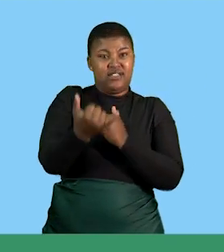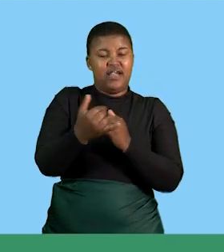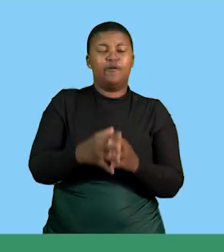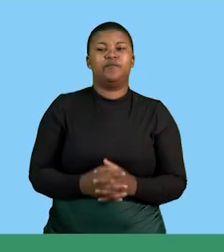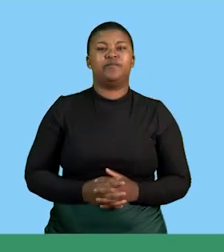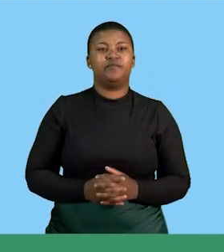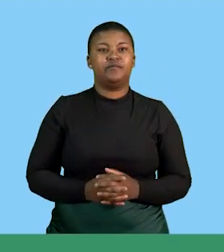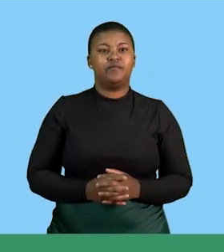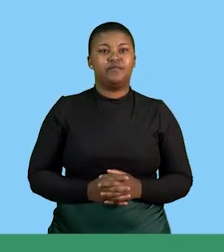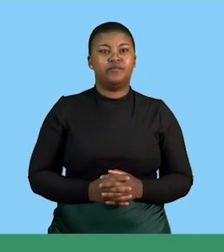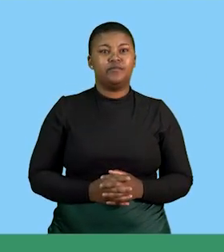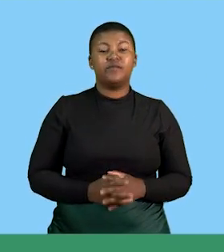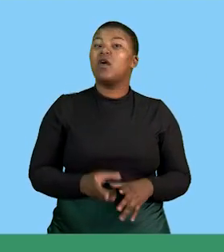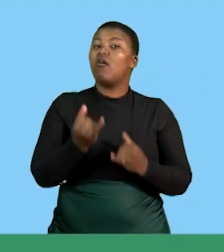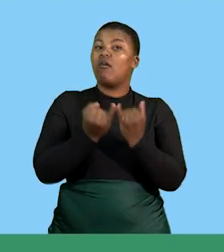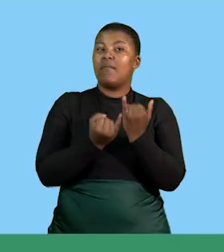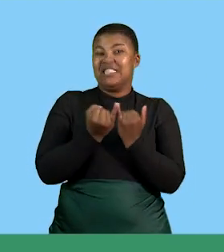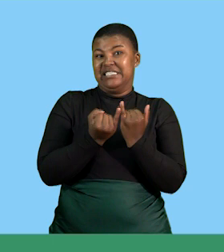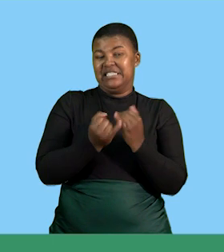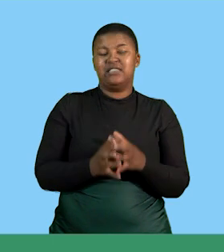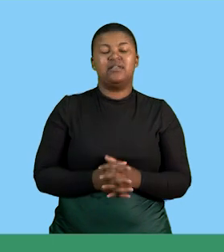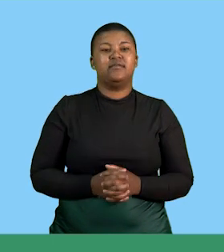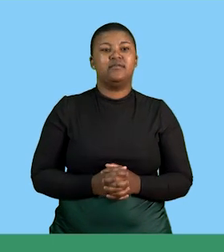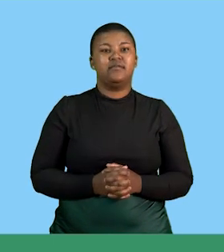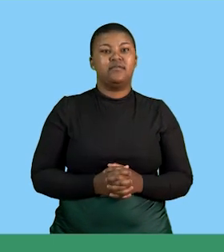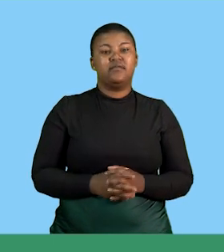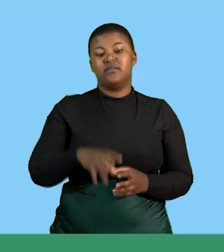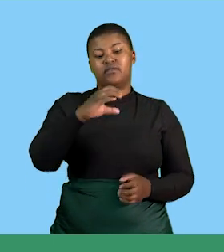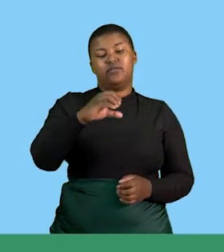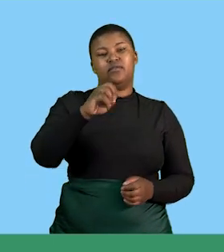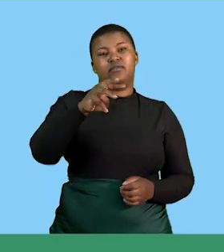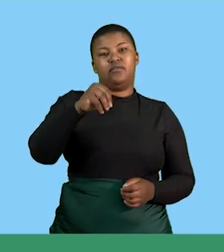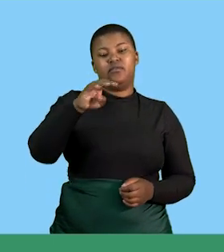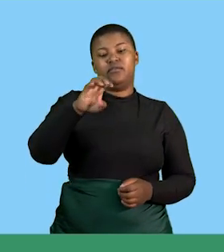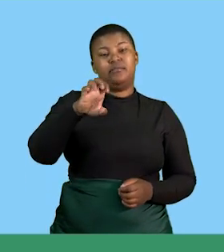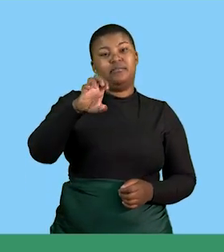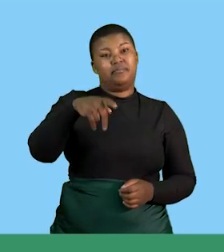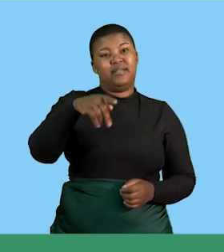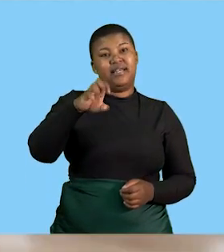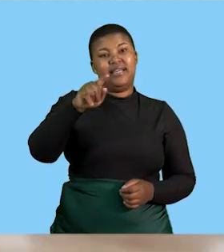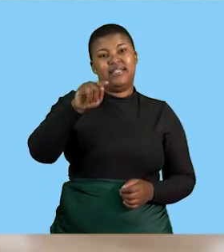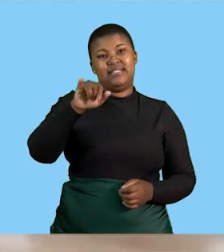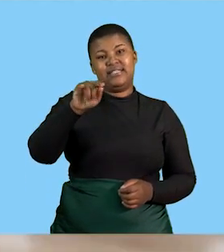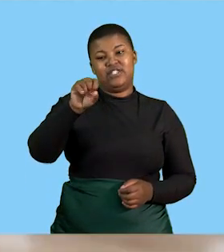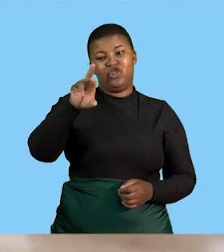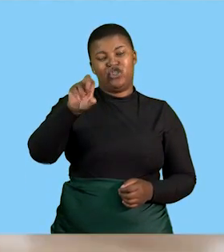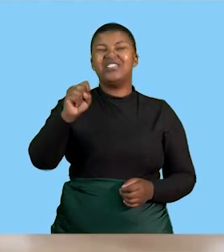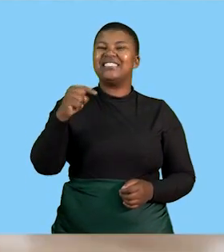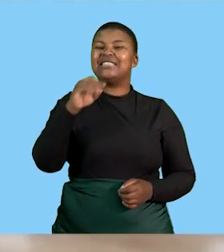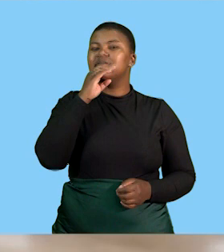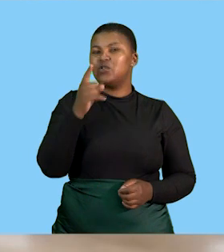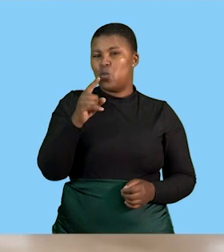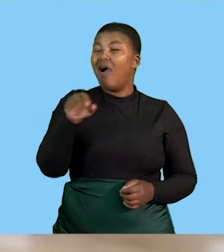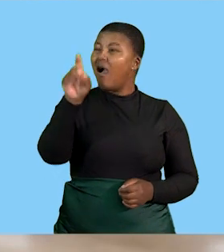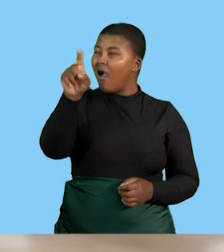and that is our competitors. So competitors refer to businesses that is competing with